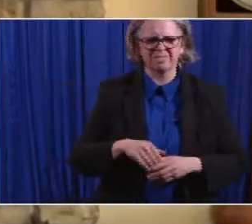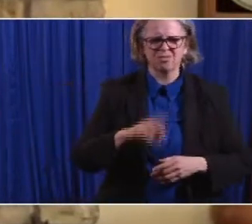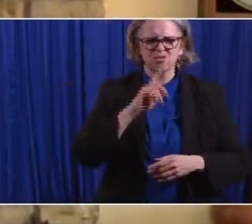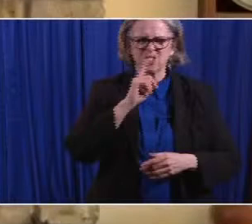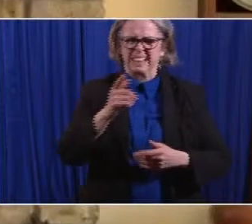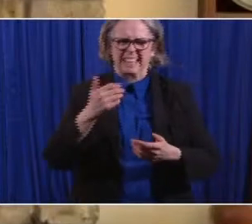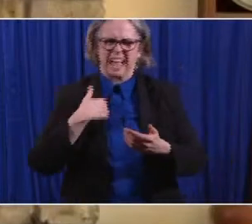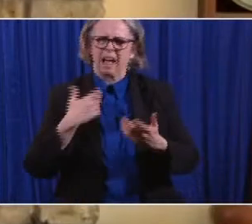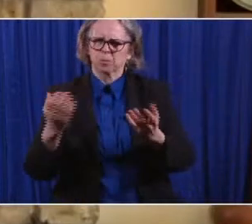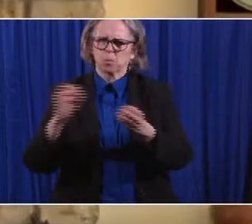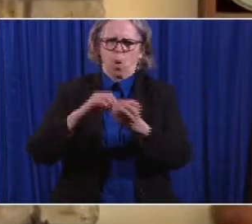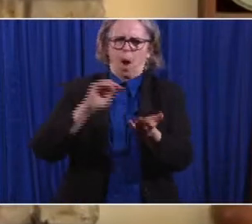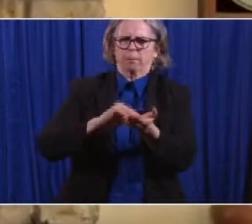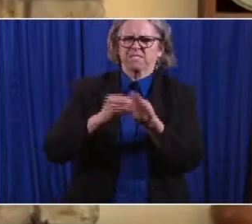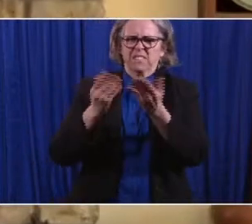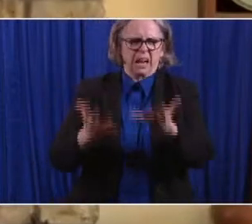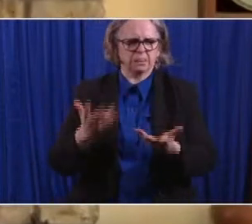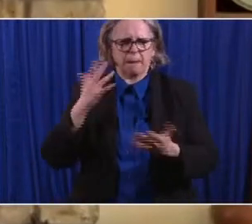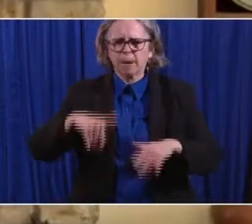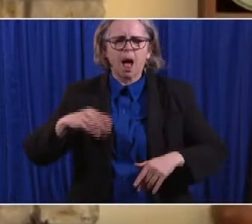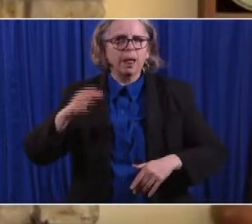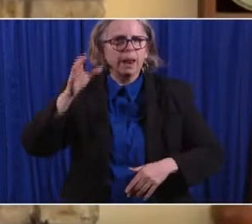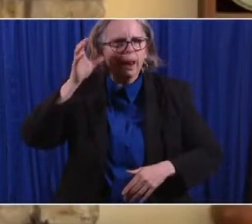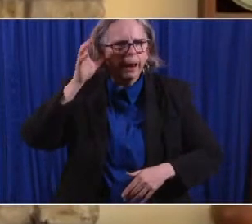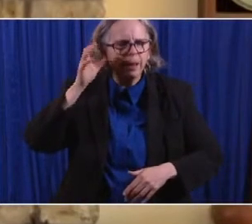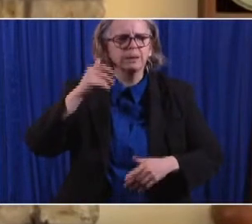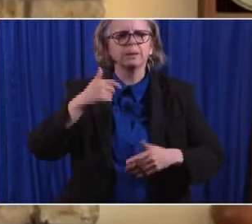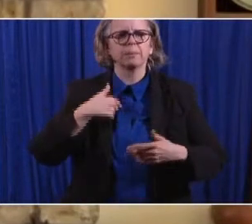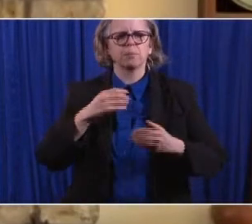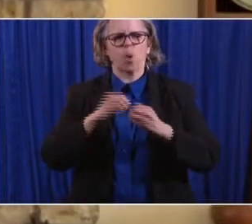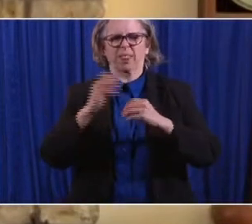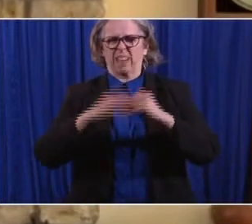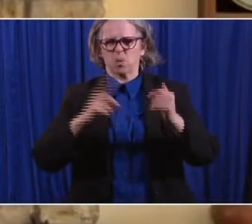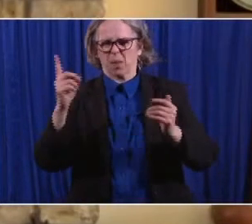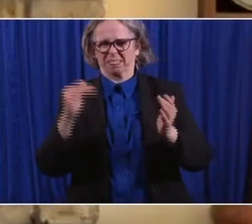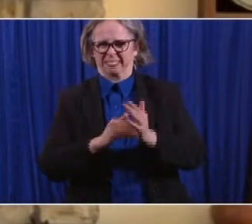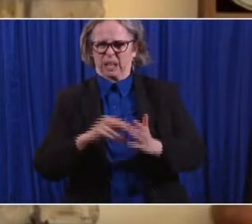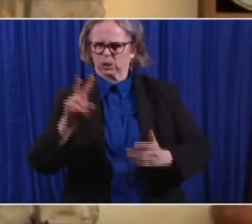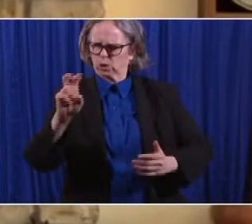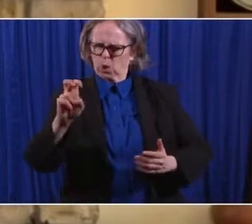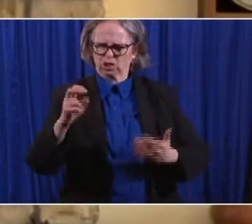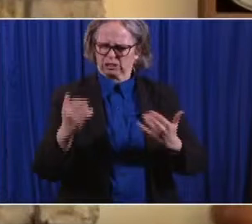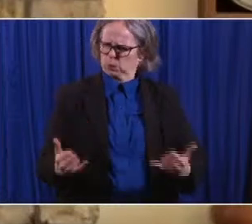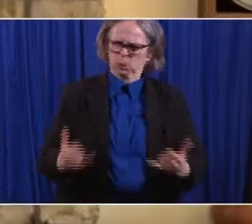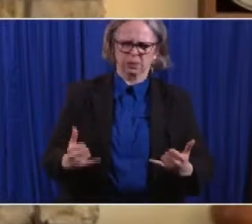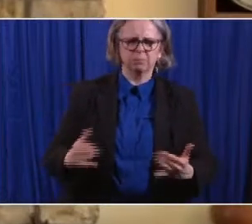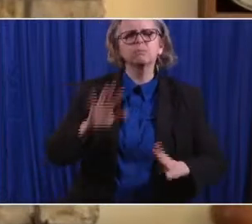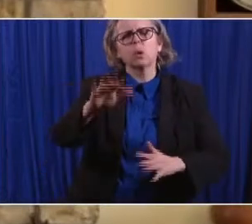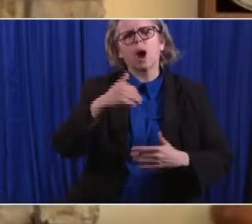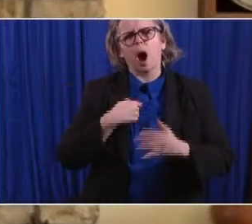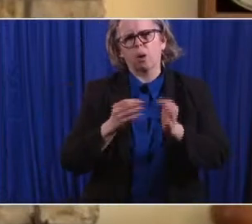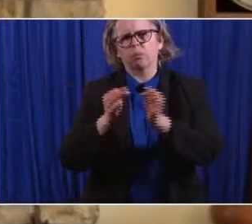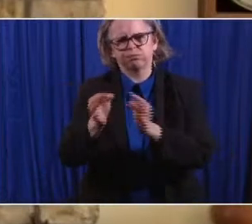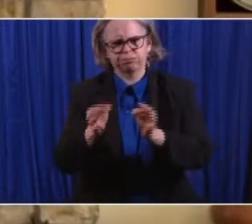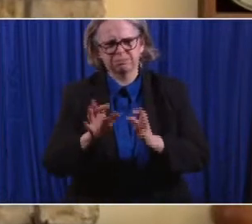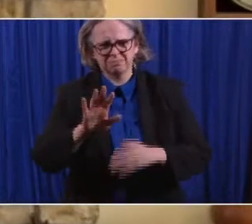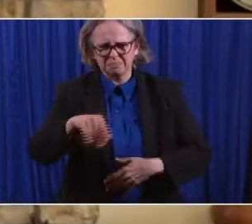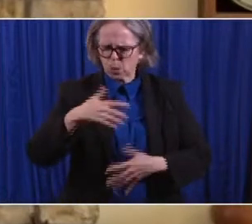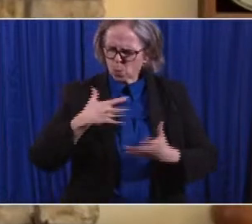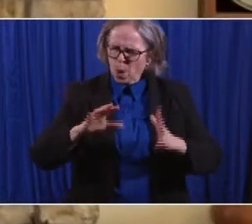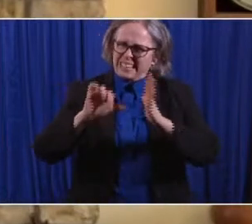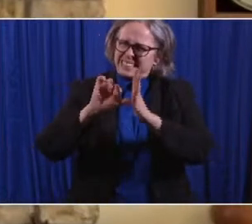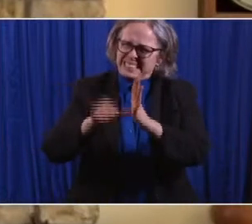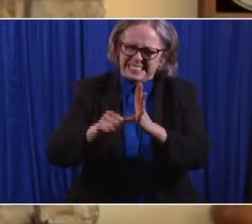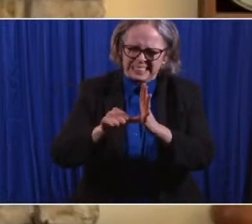someone is not always listening, but we think that the providers by and large get it, understand. We've made it very clear. What